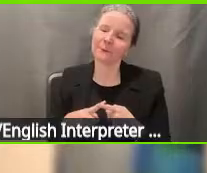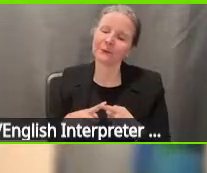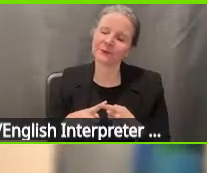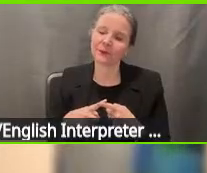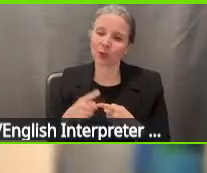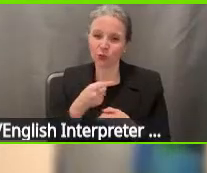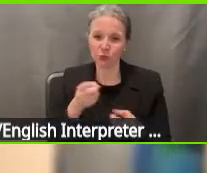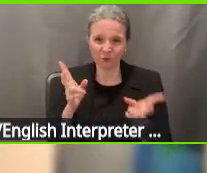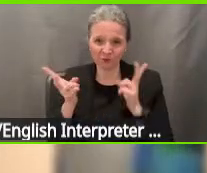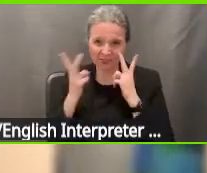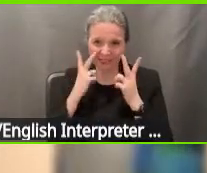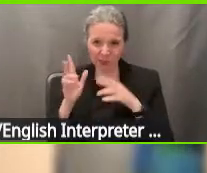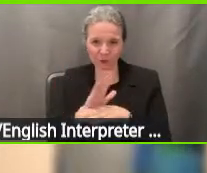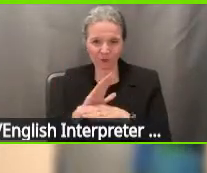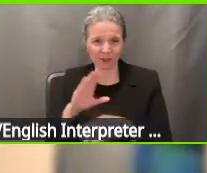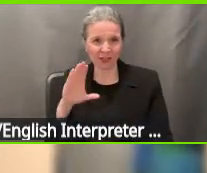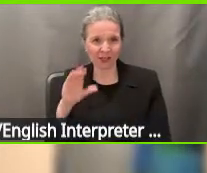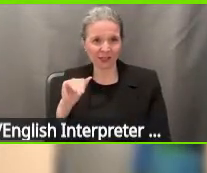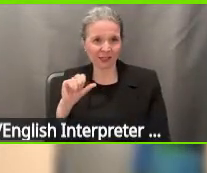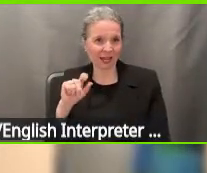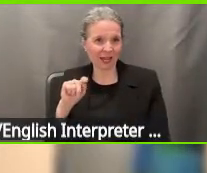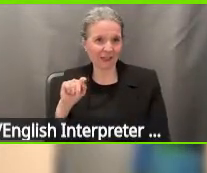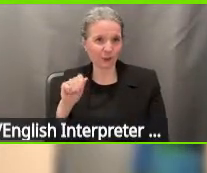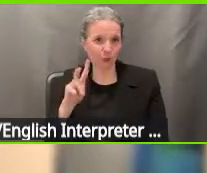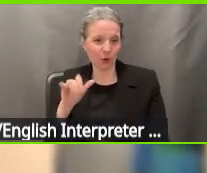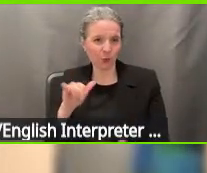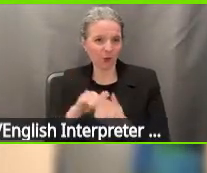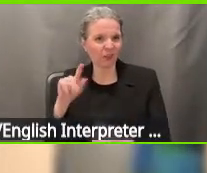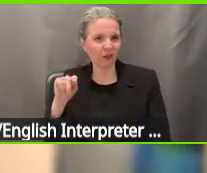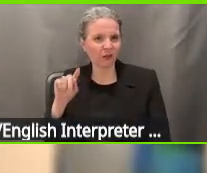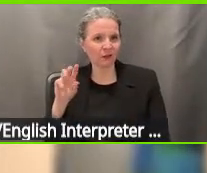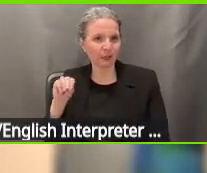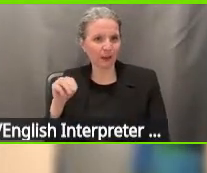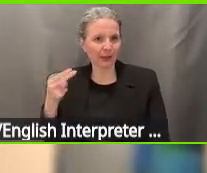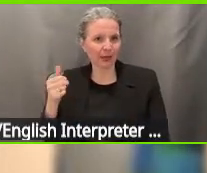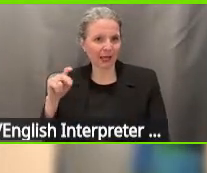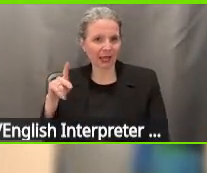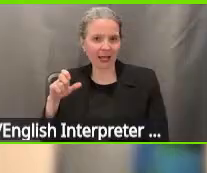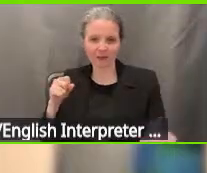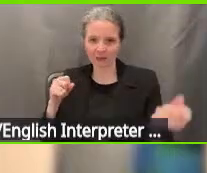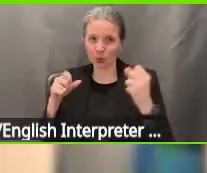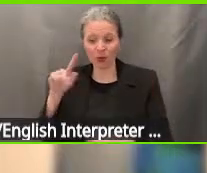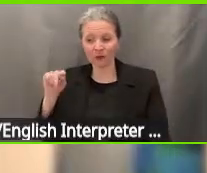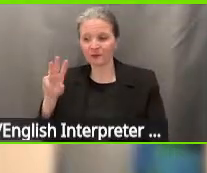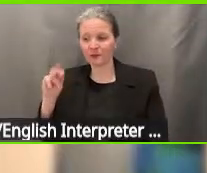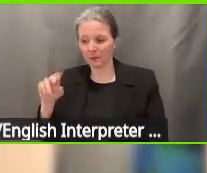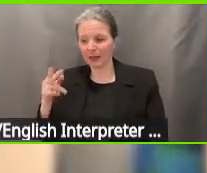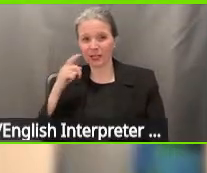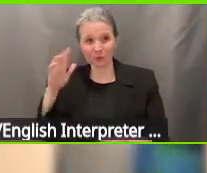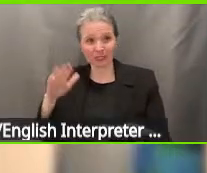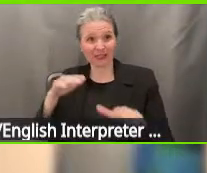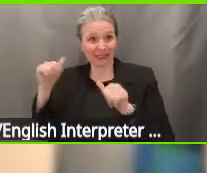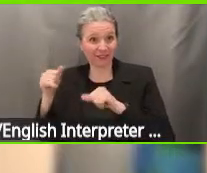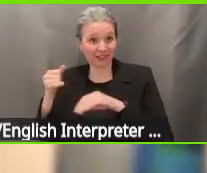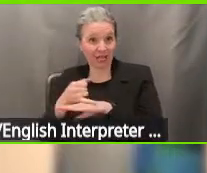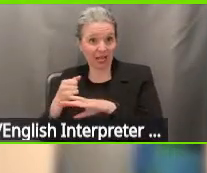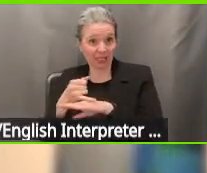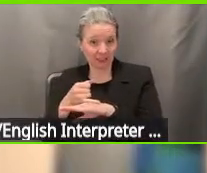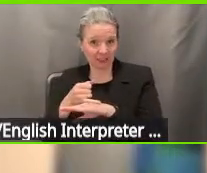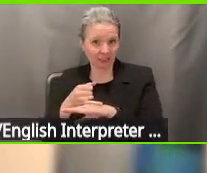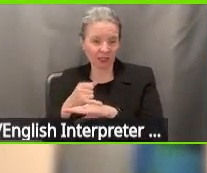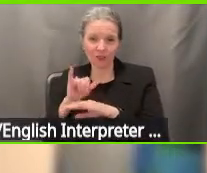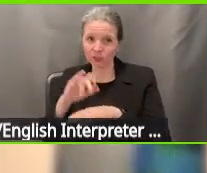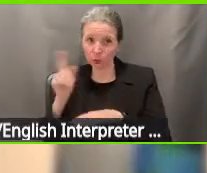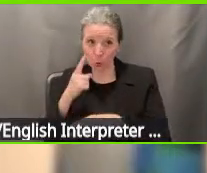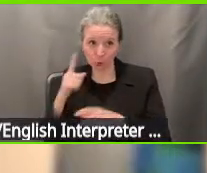guys have all seen the movie Castaway with Tom Hanks. So when Tom Hanks was leaving the island, that's the